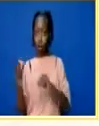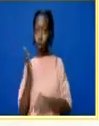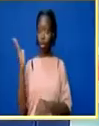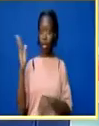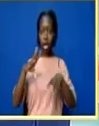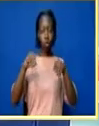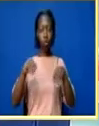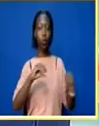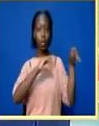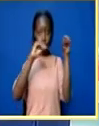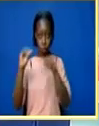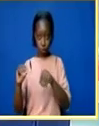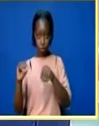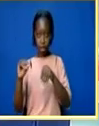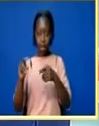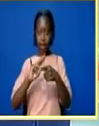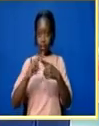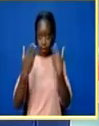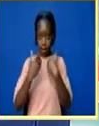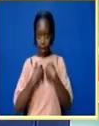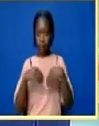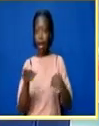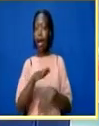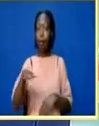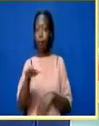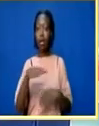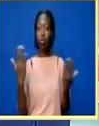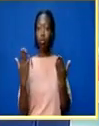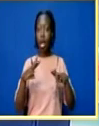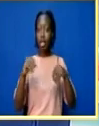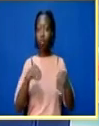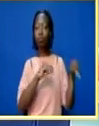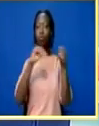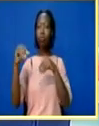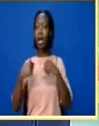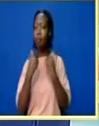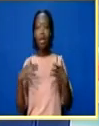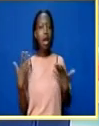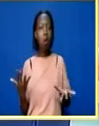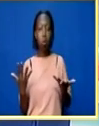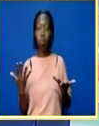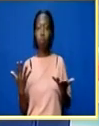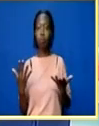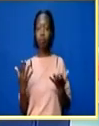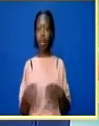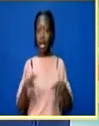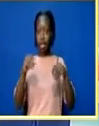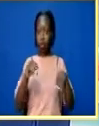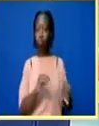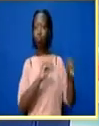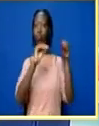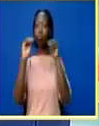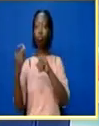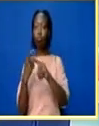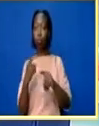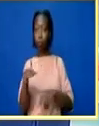Uh-huh. And there is a place where it is going. So how did that happen? It was carried away from this place to that place